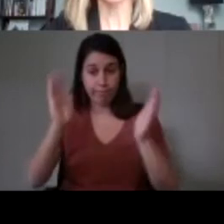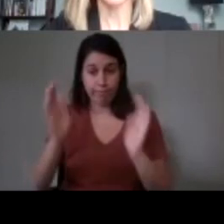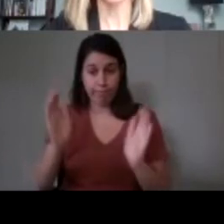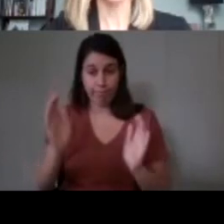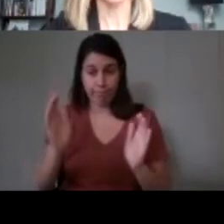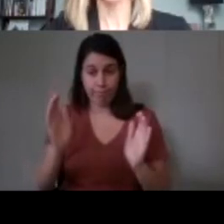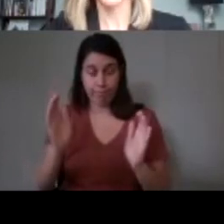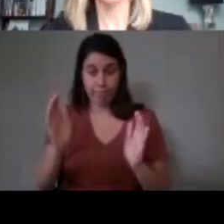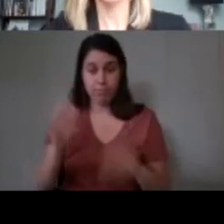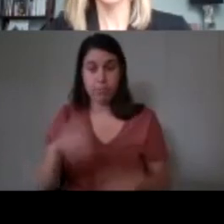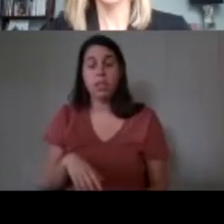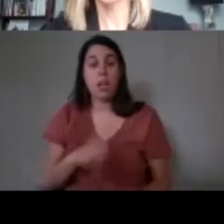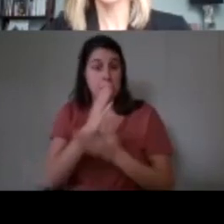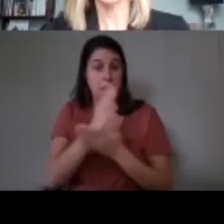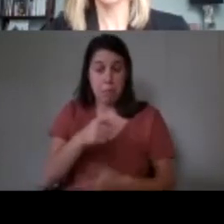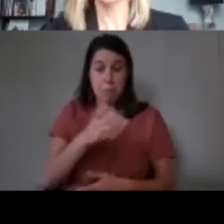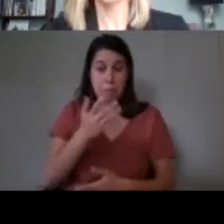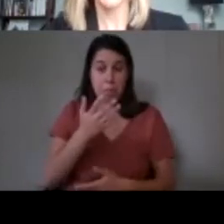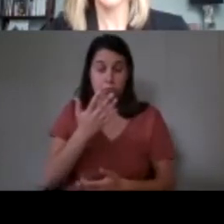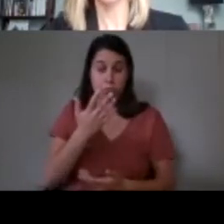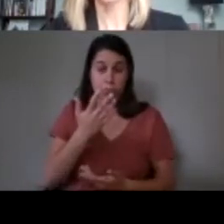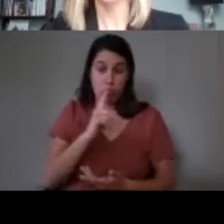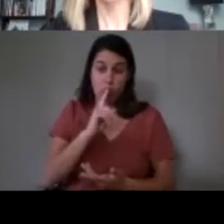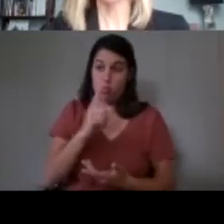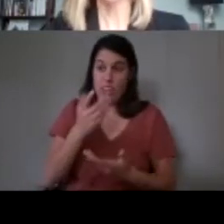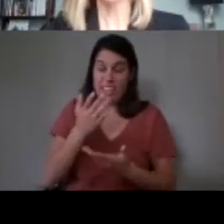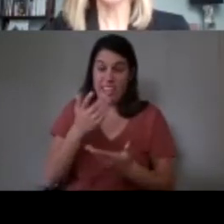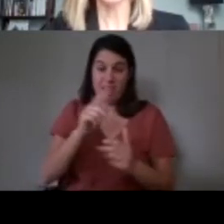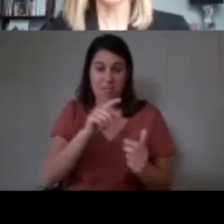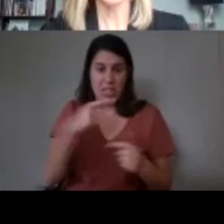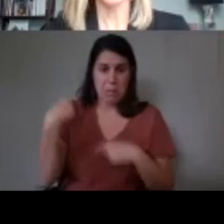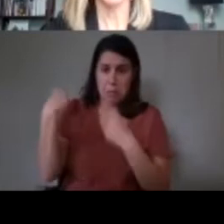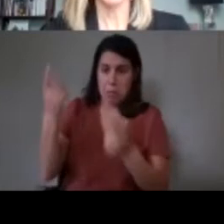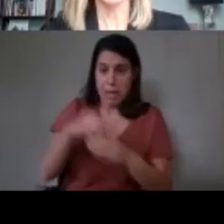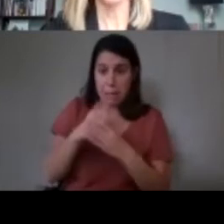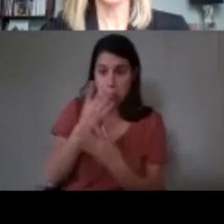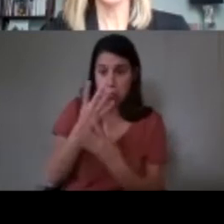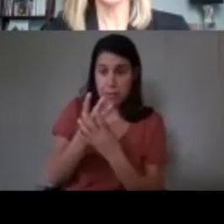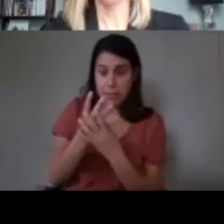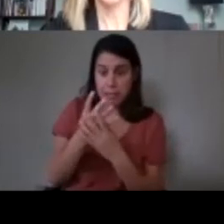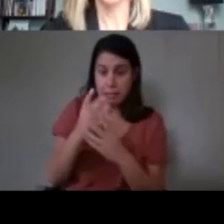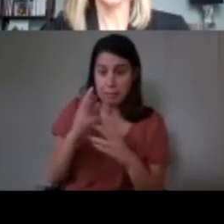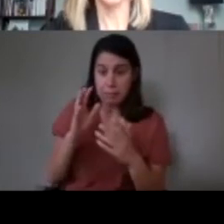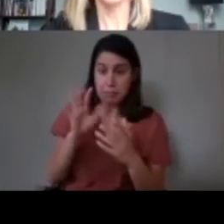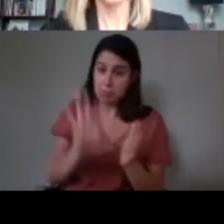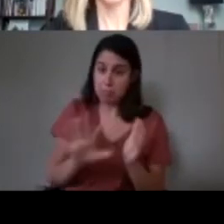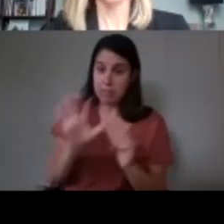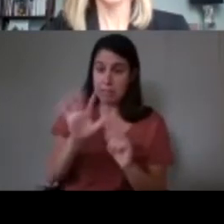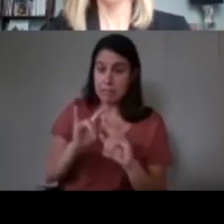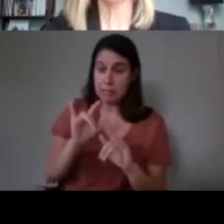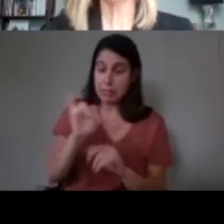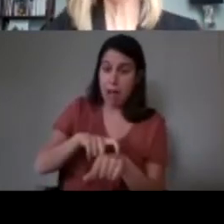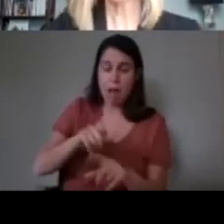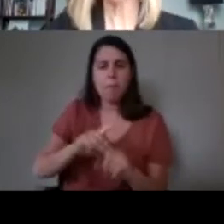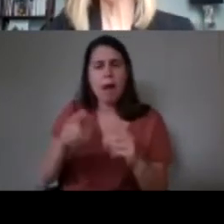in place for the same essentially amount of time, we still found some significant differences both in